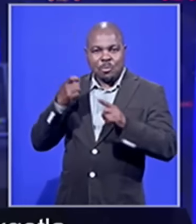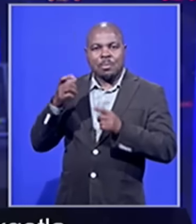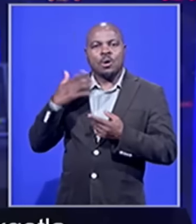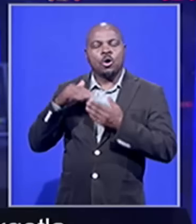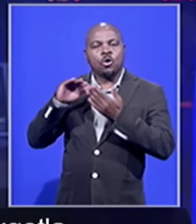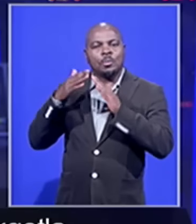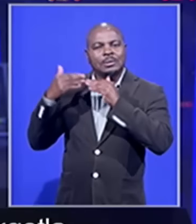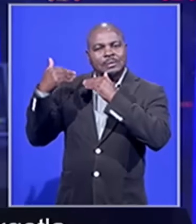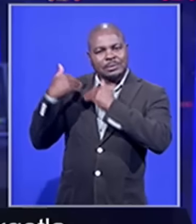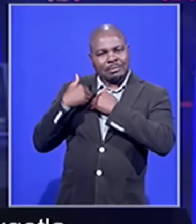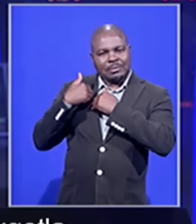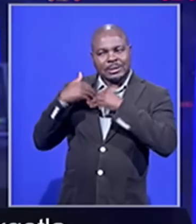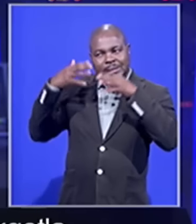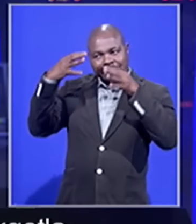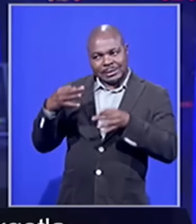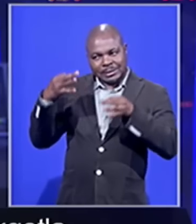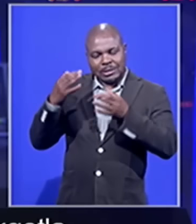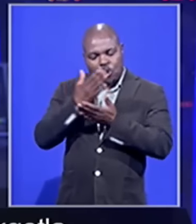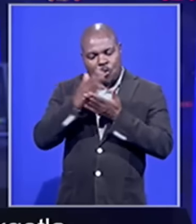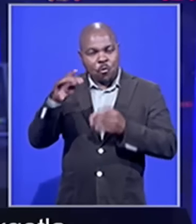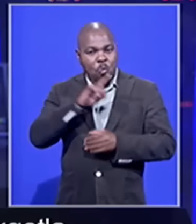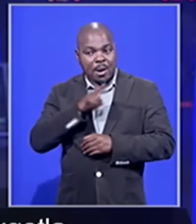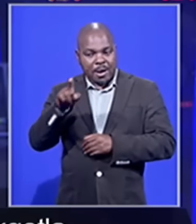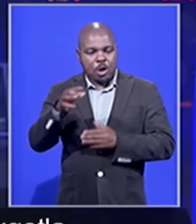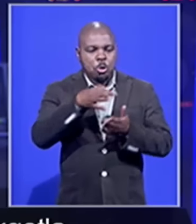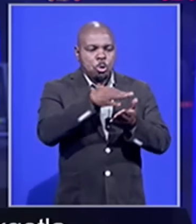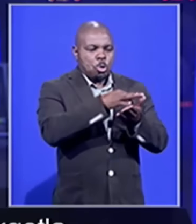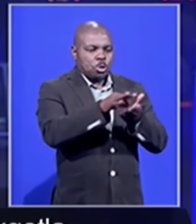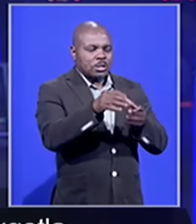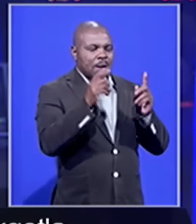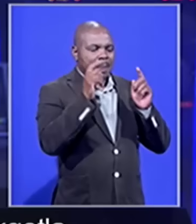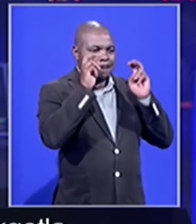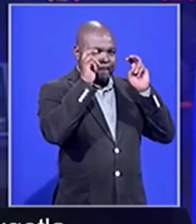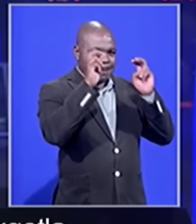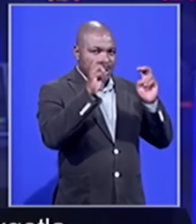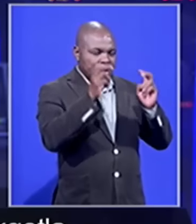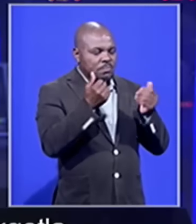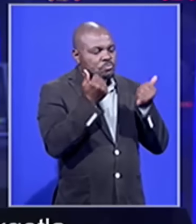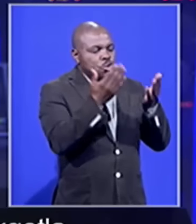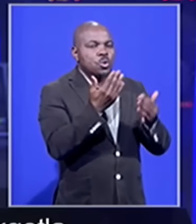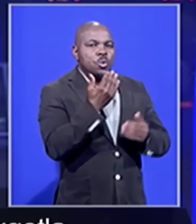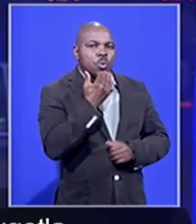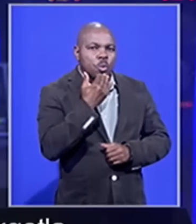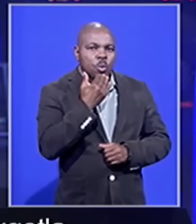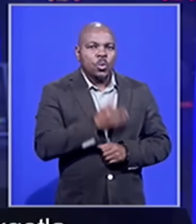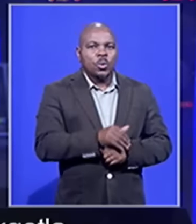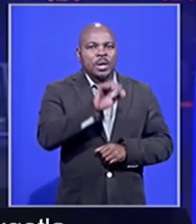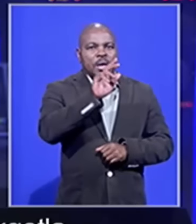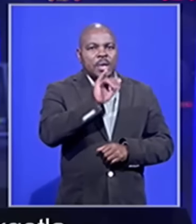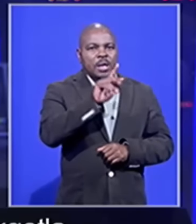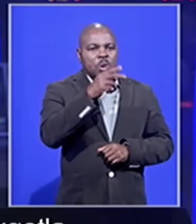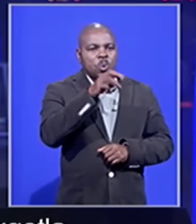setjhaba provinceng ya ho fana ka tendara ya dipalangwang tsa dibese ho khampani ya Equitas Mika Joint Venture.